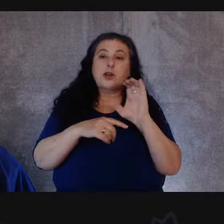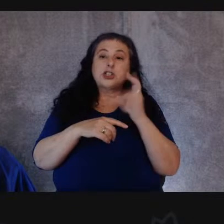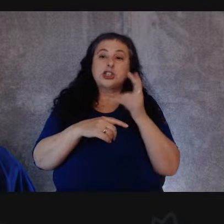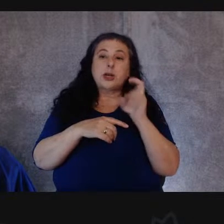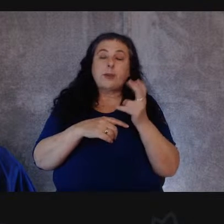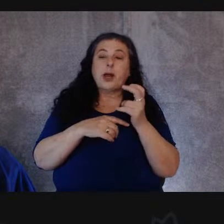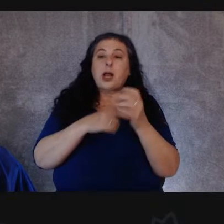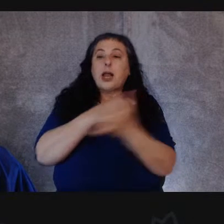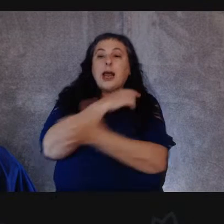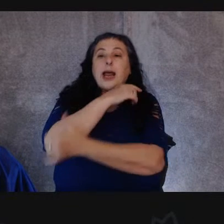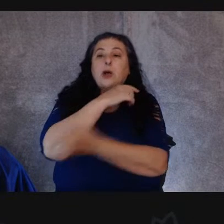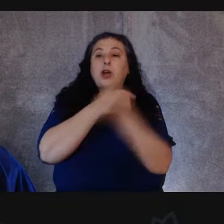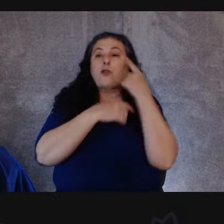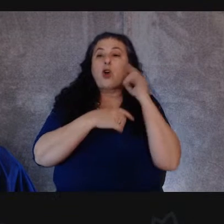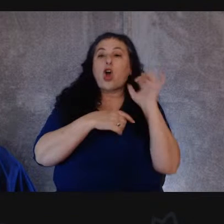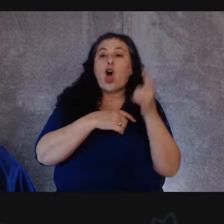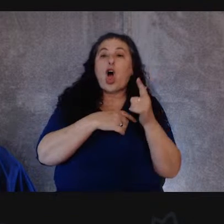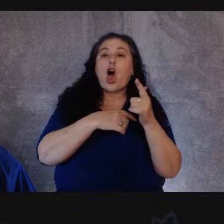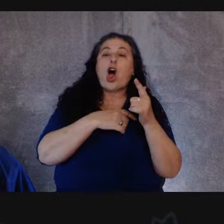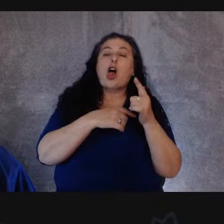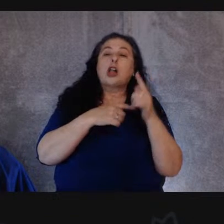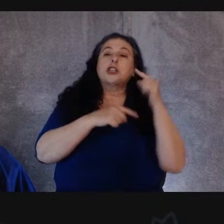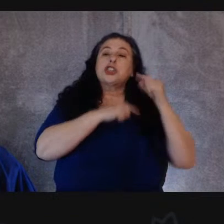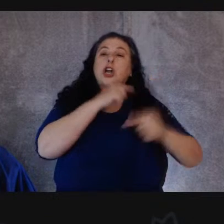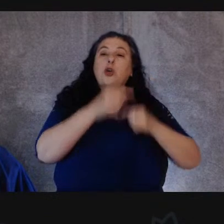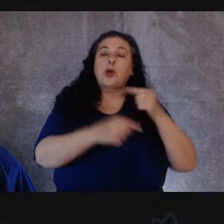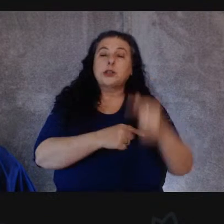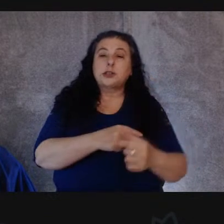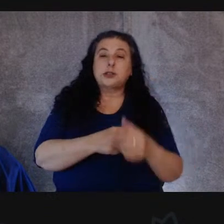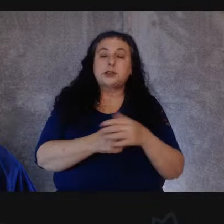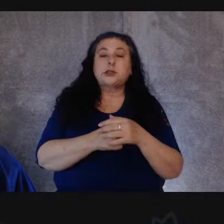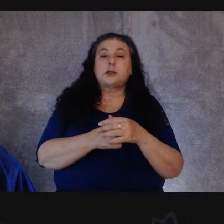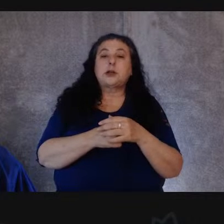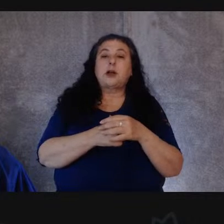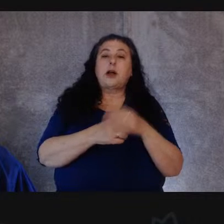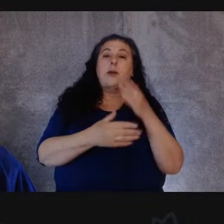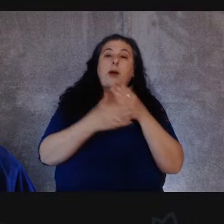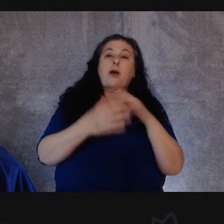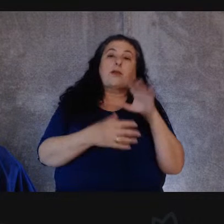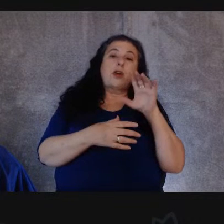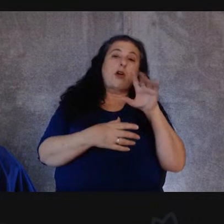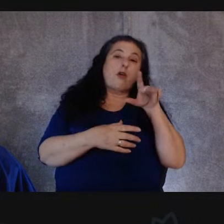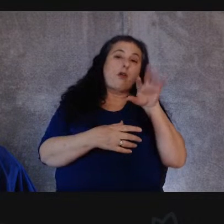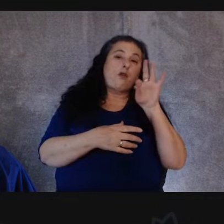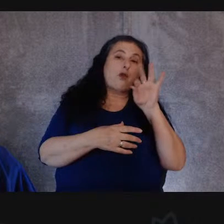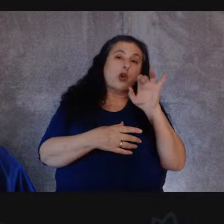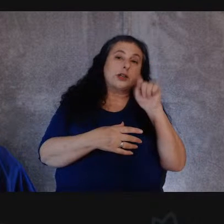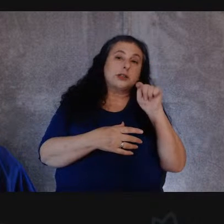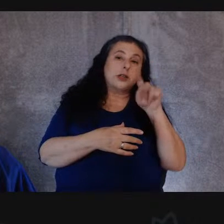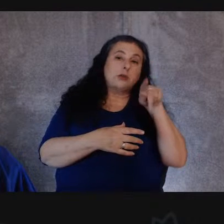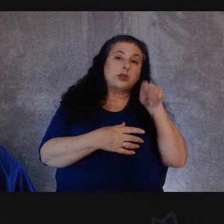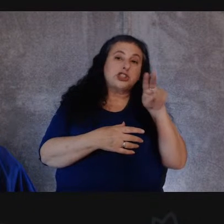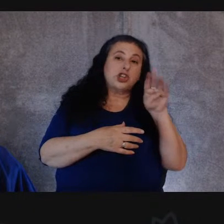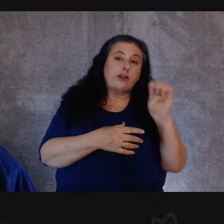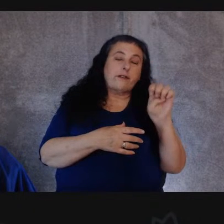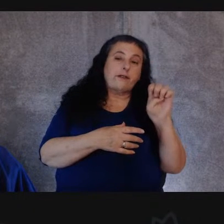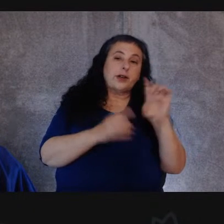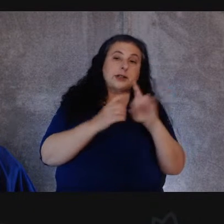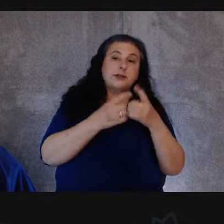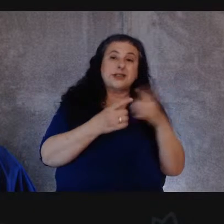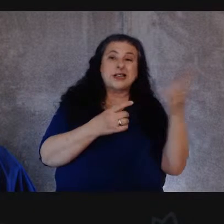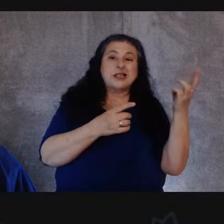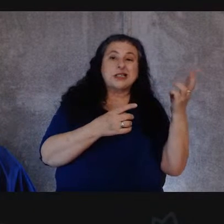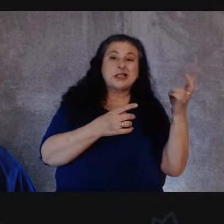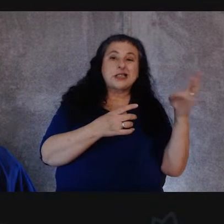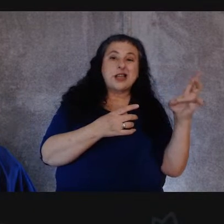all generations. We're part of the Champaign County Forest Preserve District, which is a collection of 7 forest